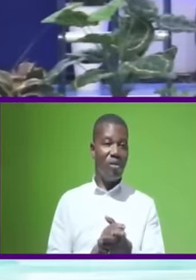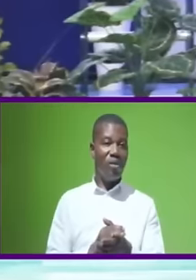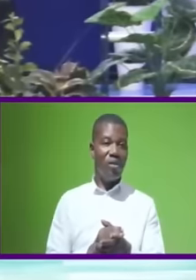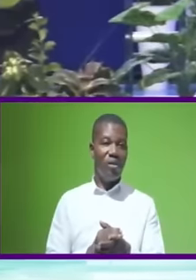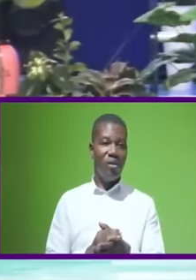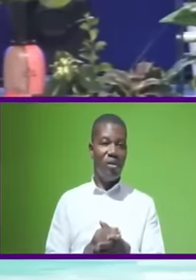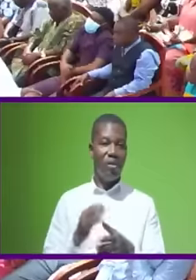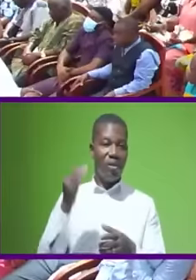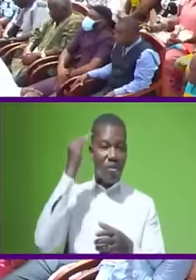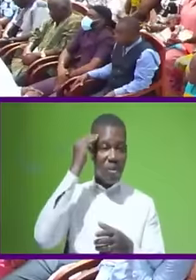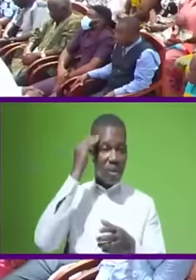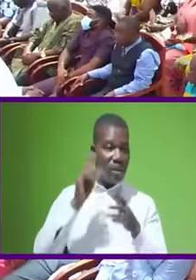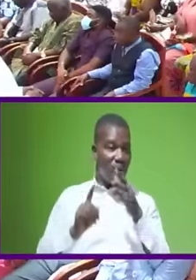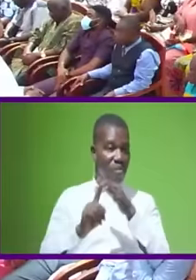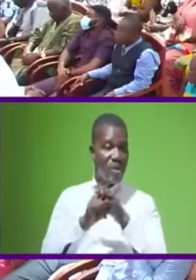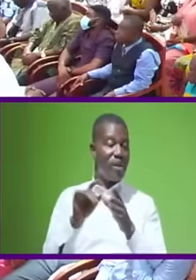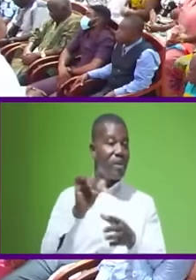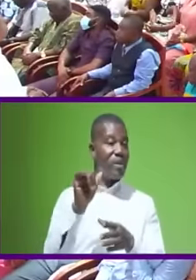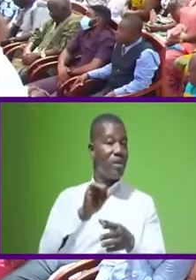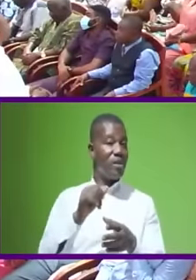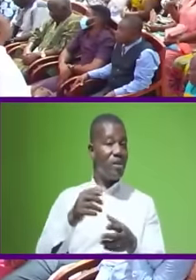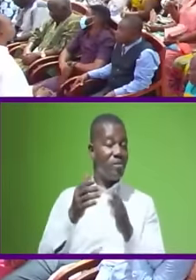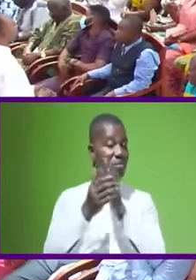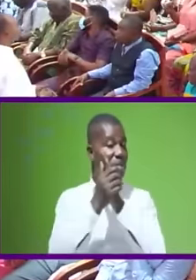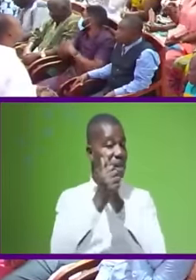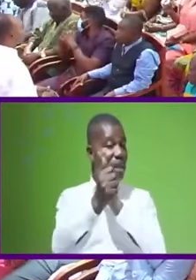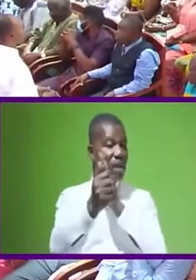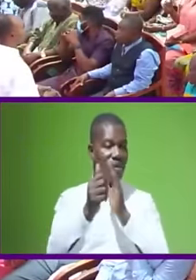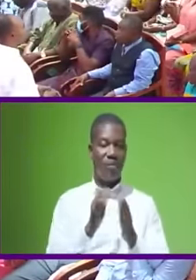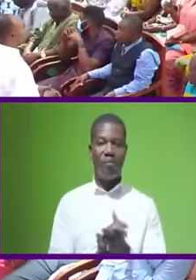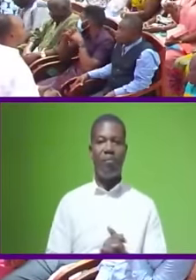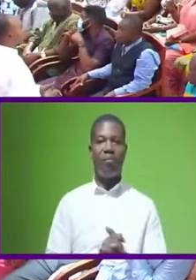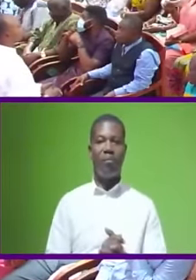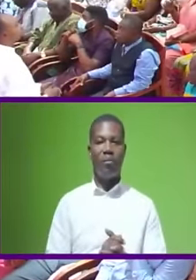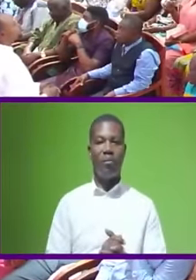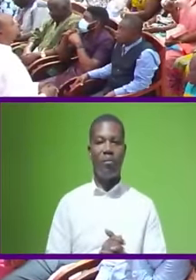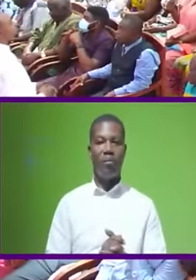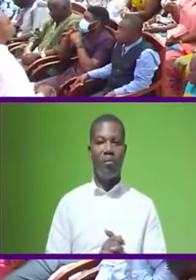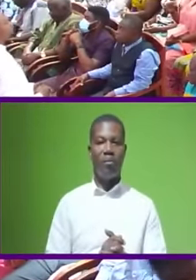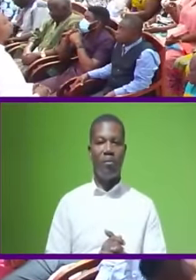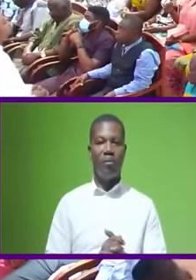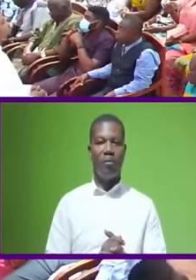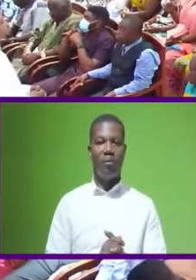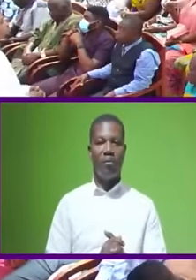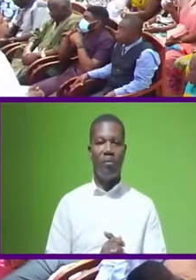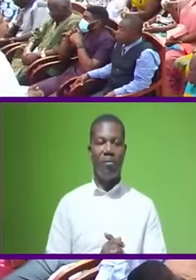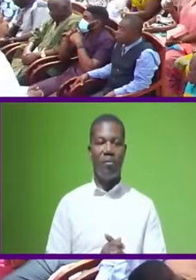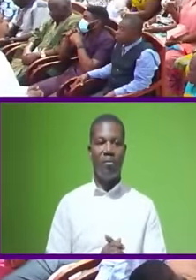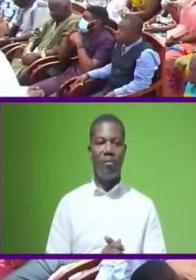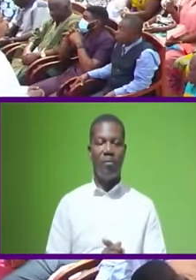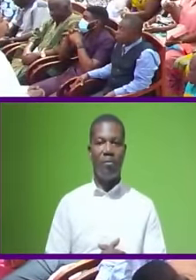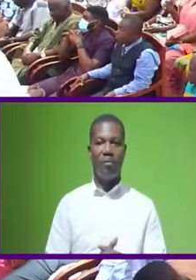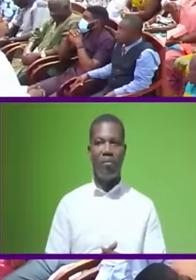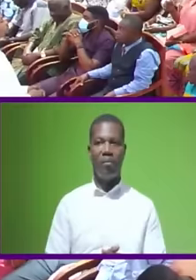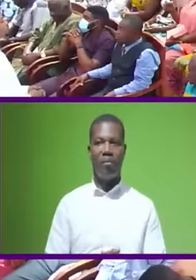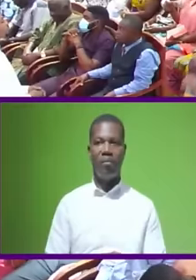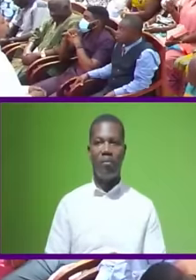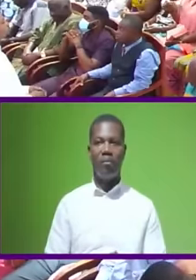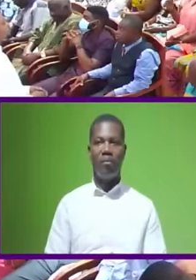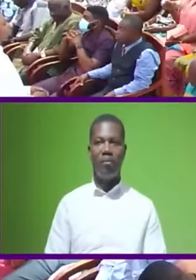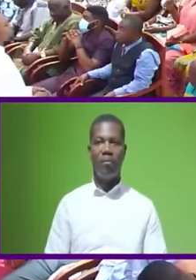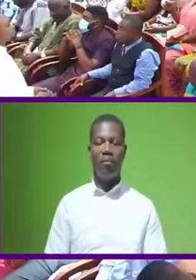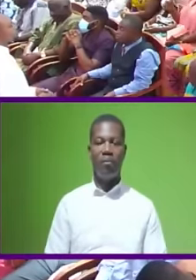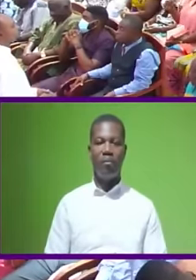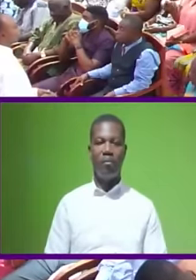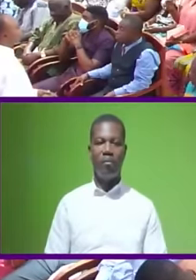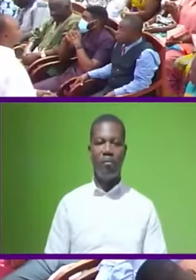today. The other day when you observed and watched someone's hairstyle, you watch it closely and today you also carry